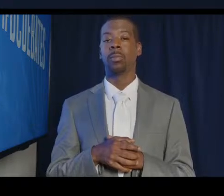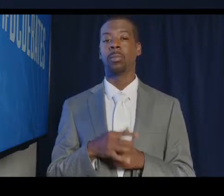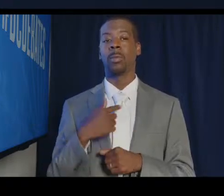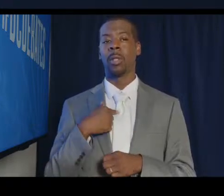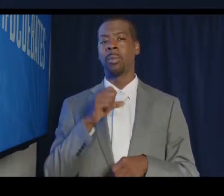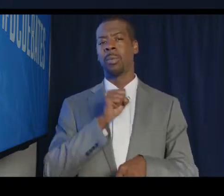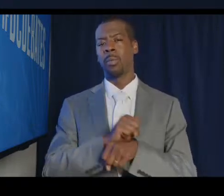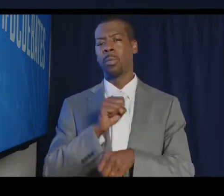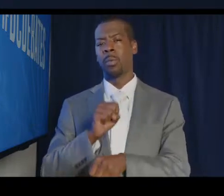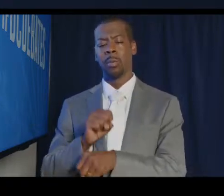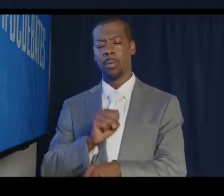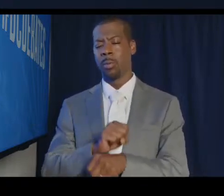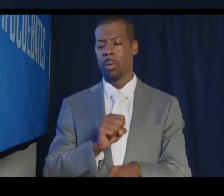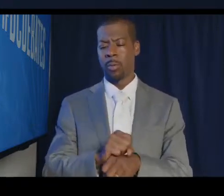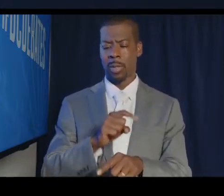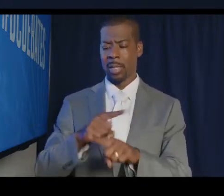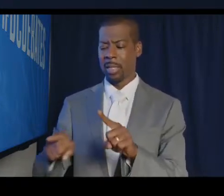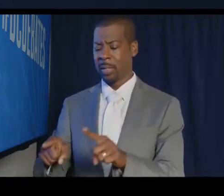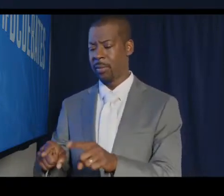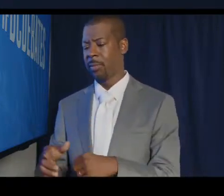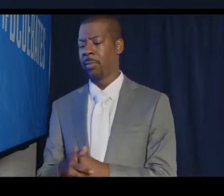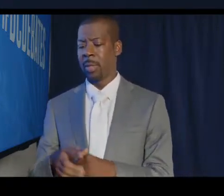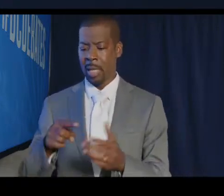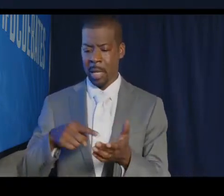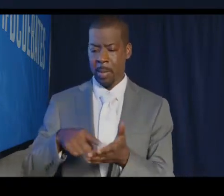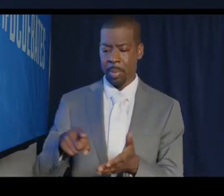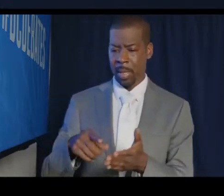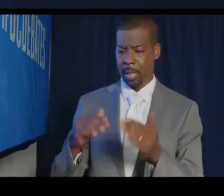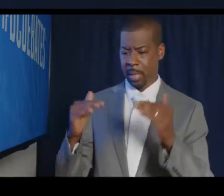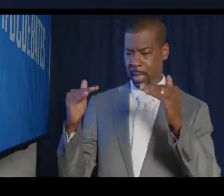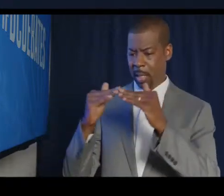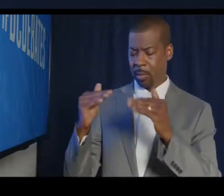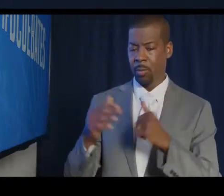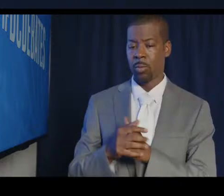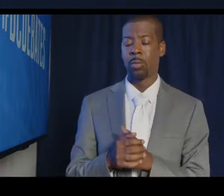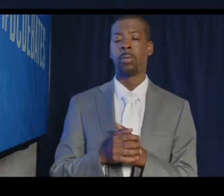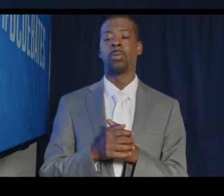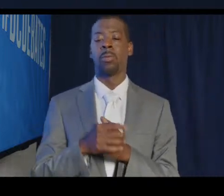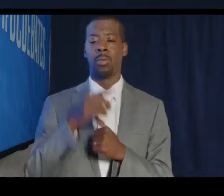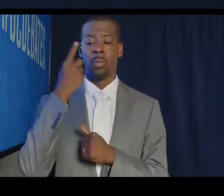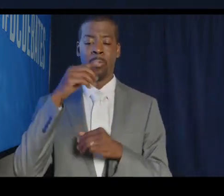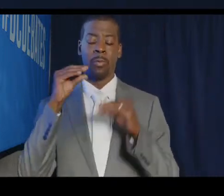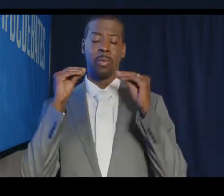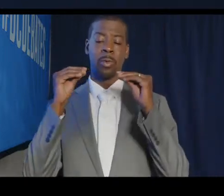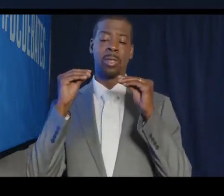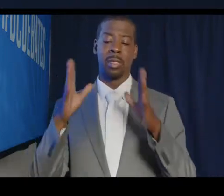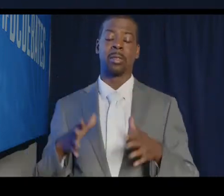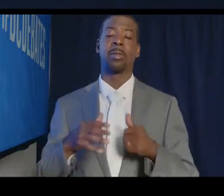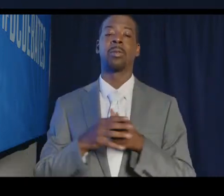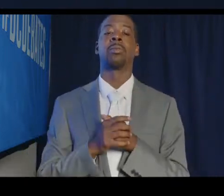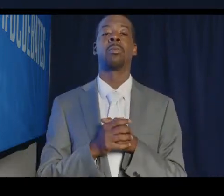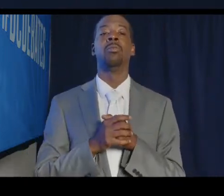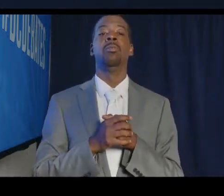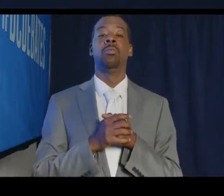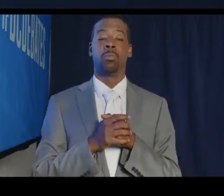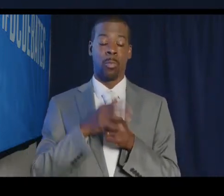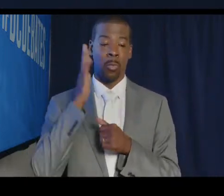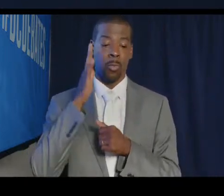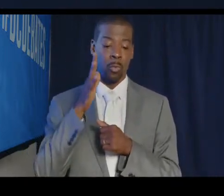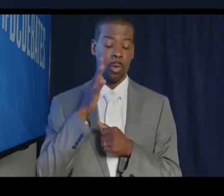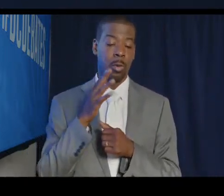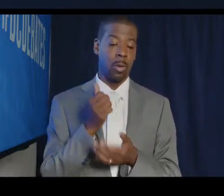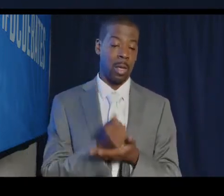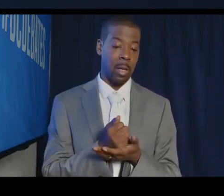different issues, a lot of different legislation, whether it be pay equity fund for early childhood educators. In January, we're finally expanding insurance coverage to